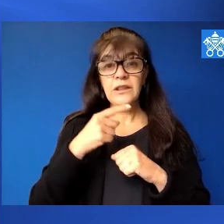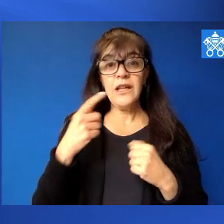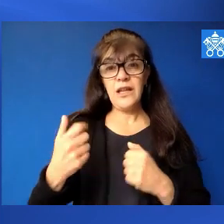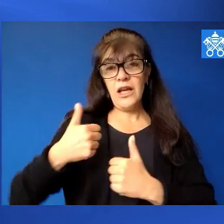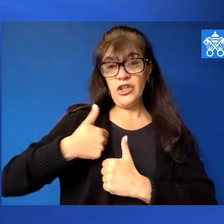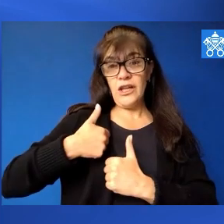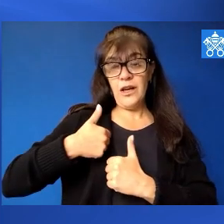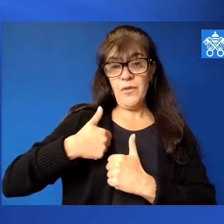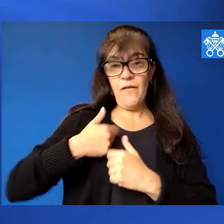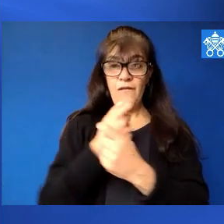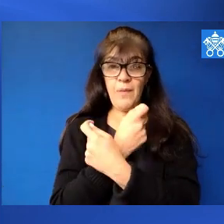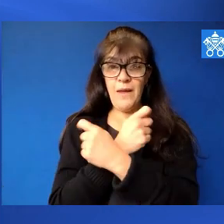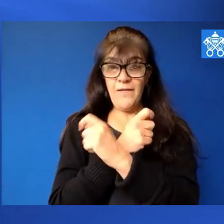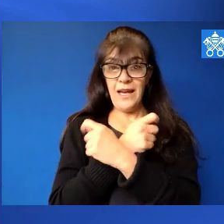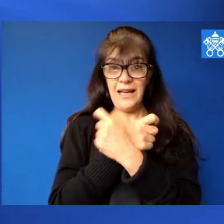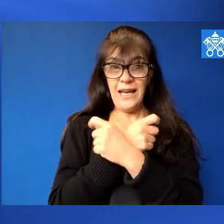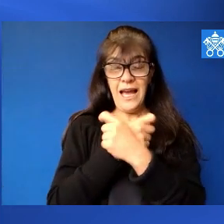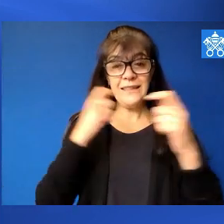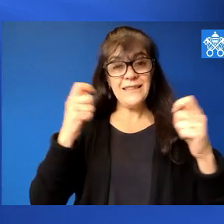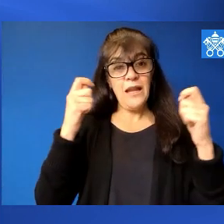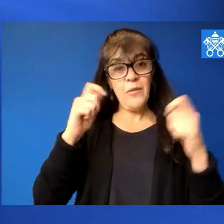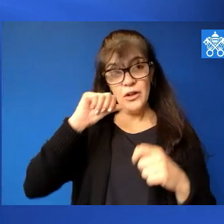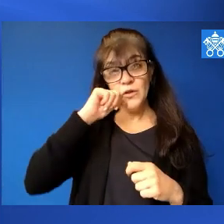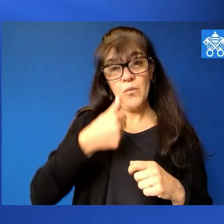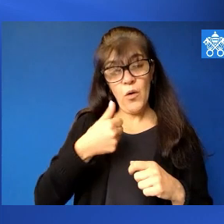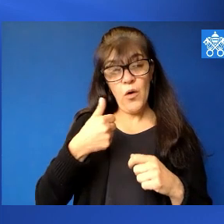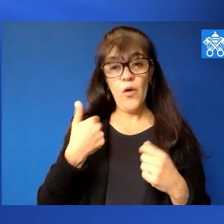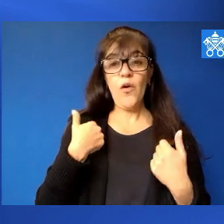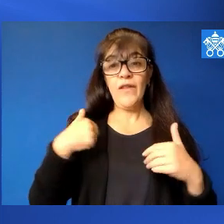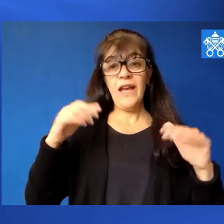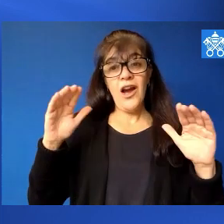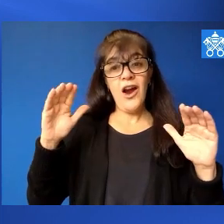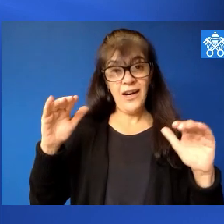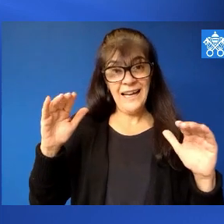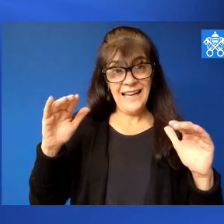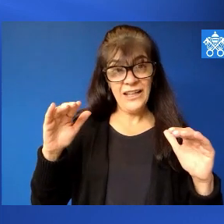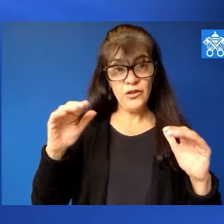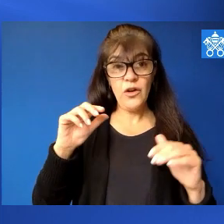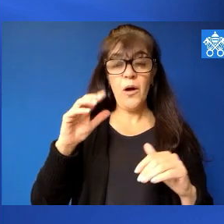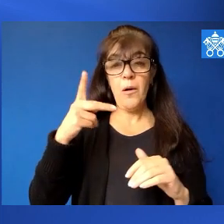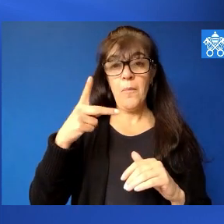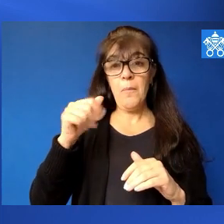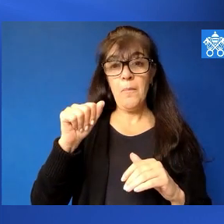Vatican Gendarmerie and celebrate their patron tomorrow as well.